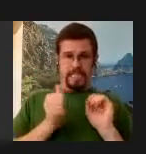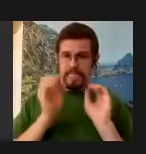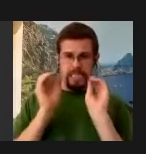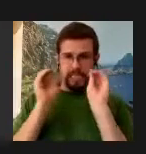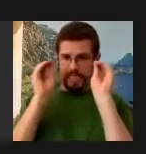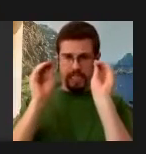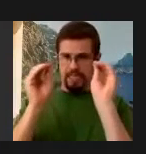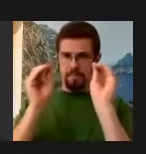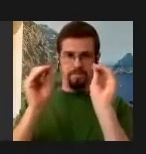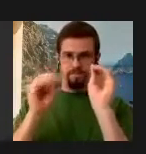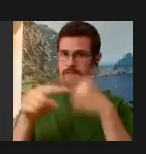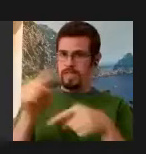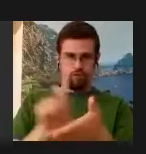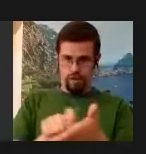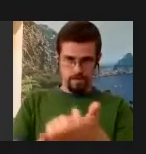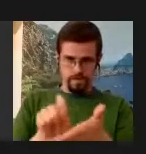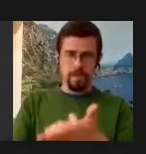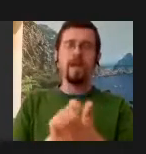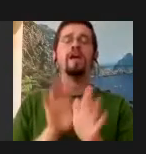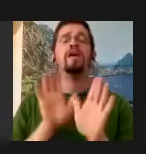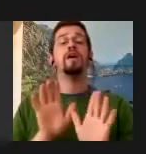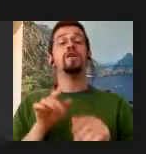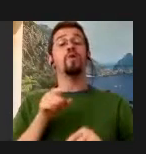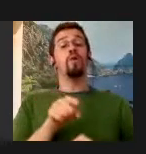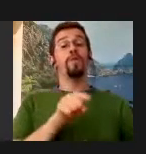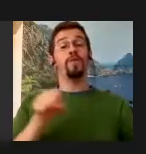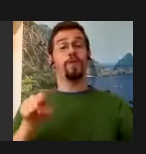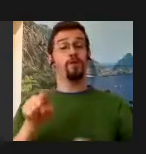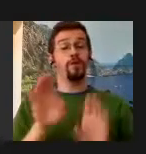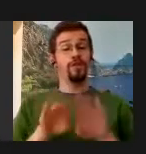teach them sign writing. And these children, she